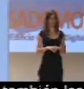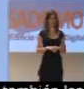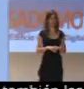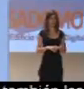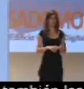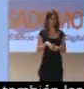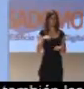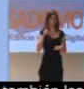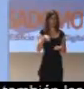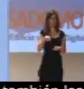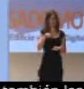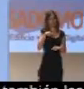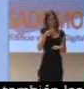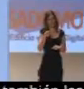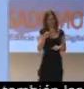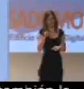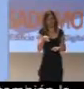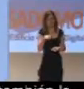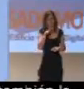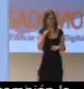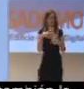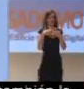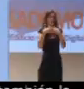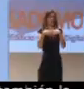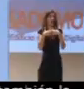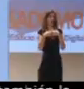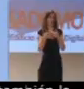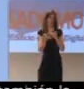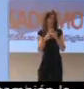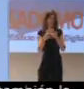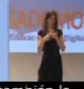and still also the industry,